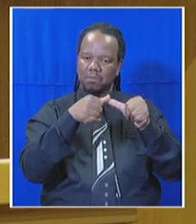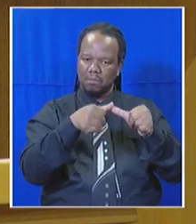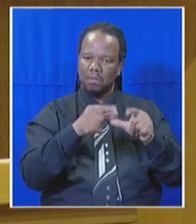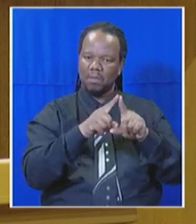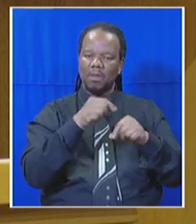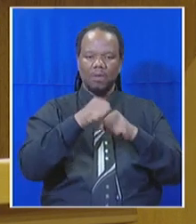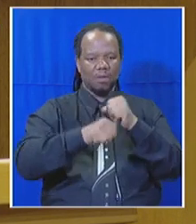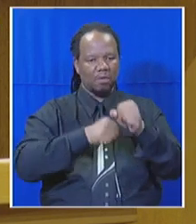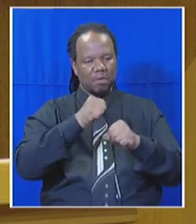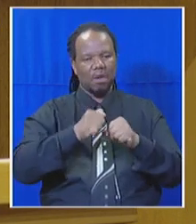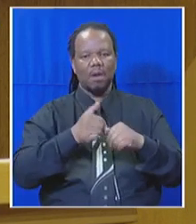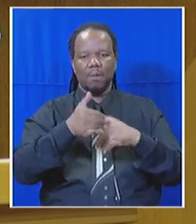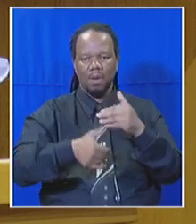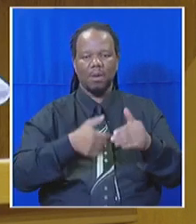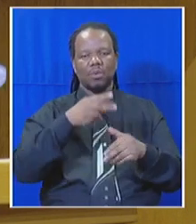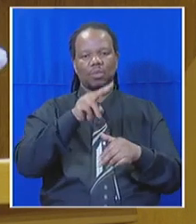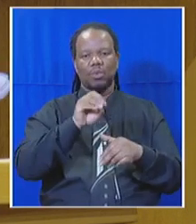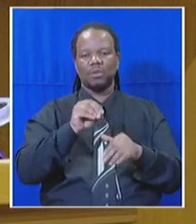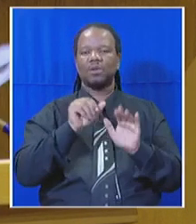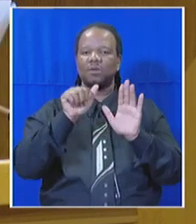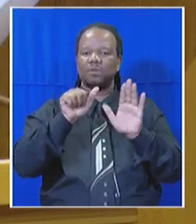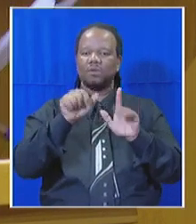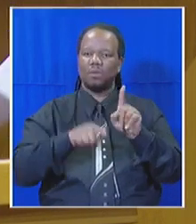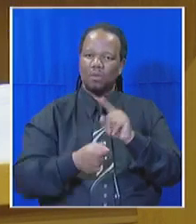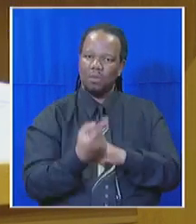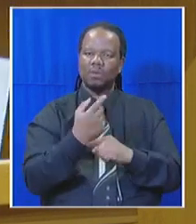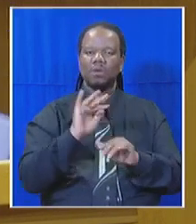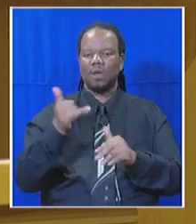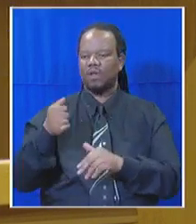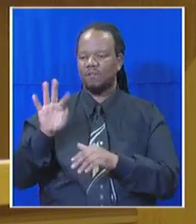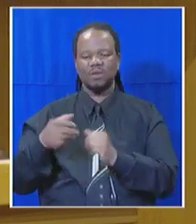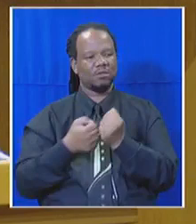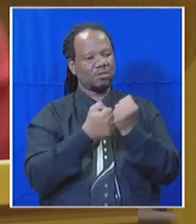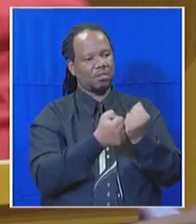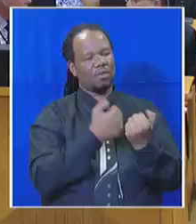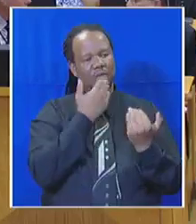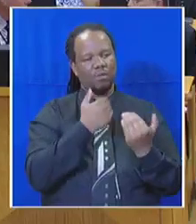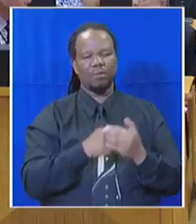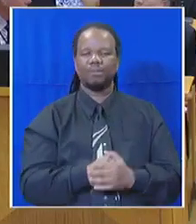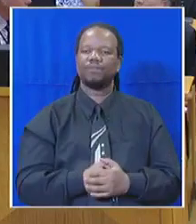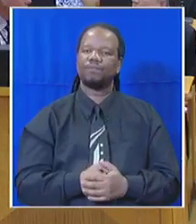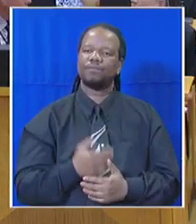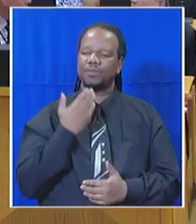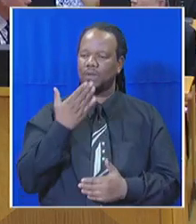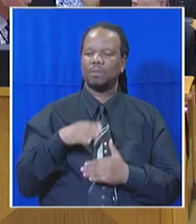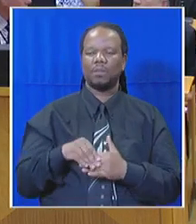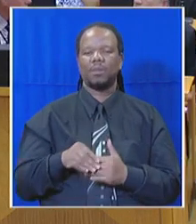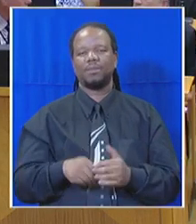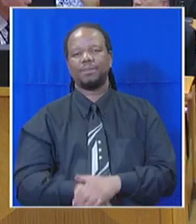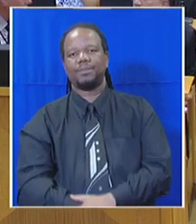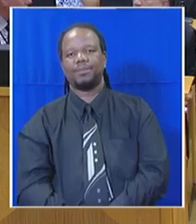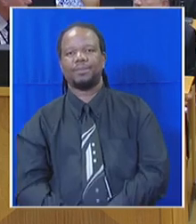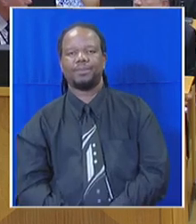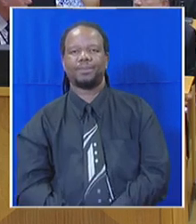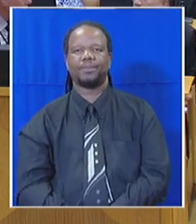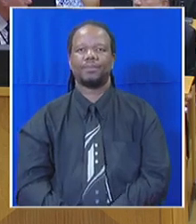year 2016. The IFP will support the report. I thank you. Thank you, Honourable Member.